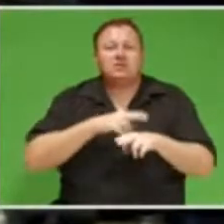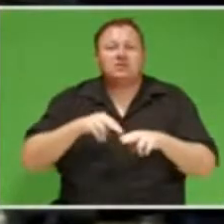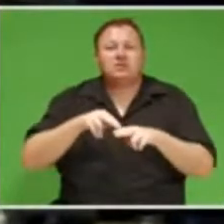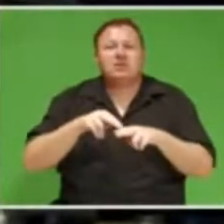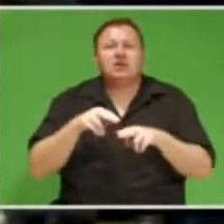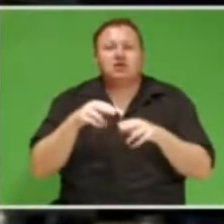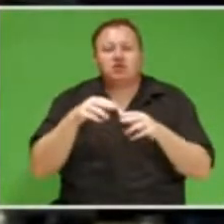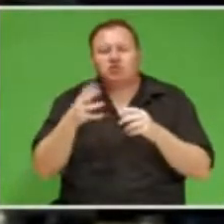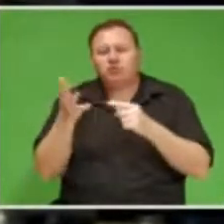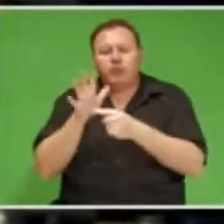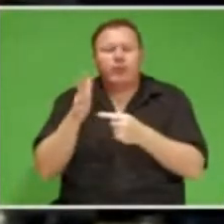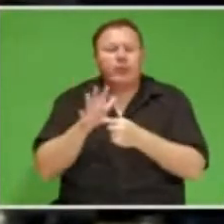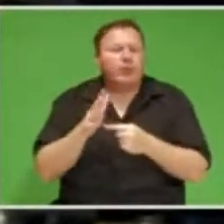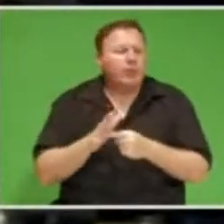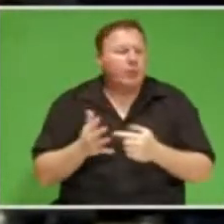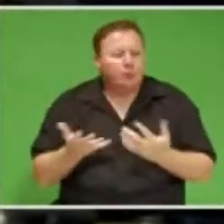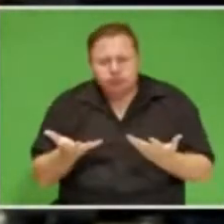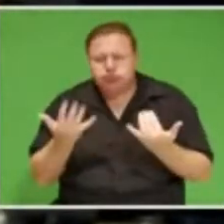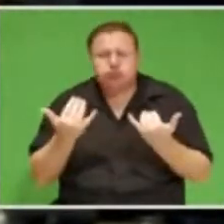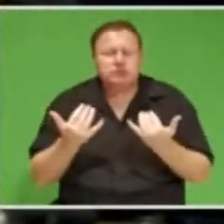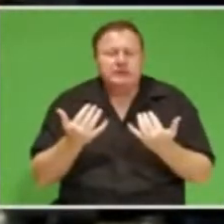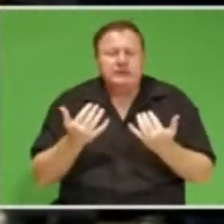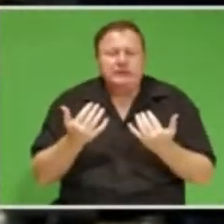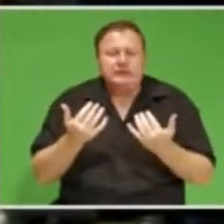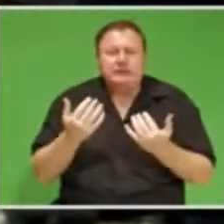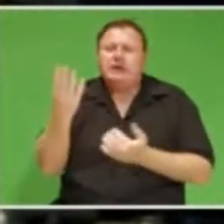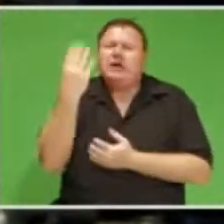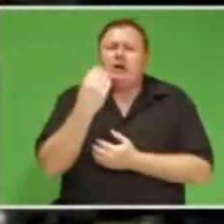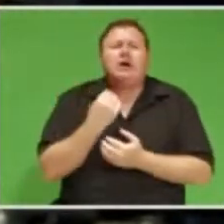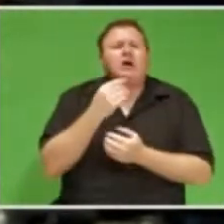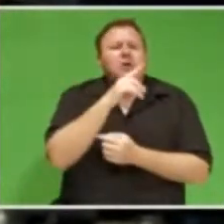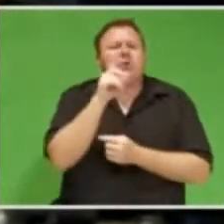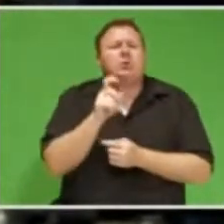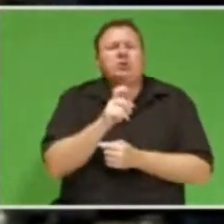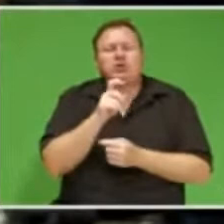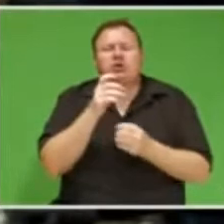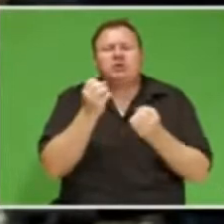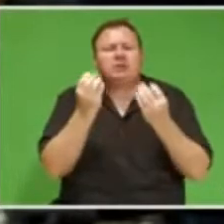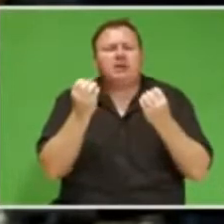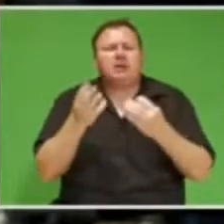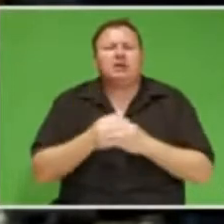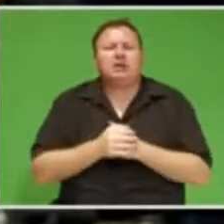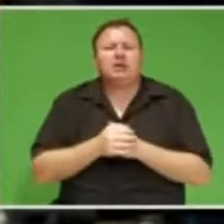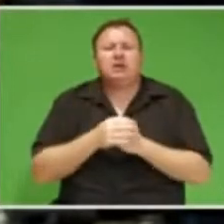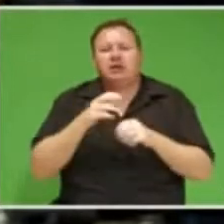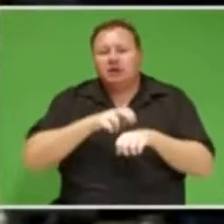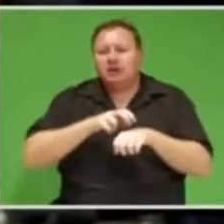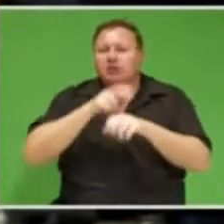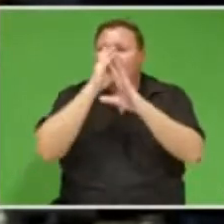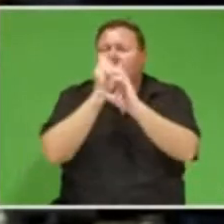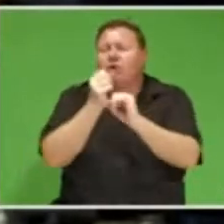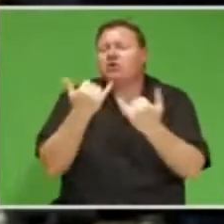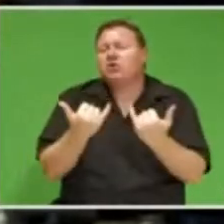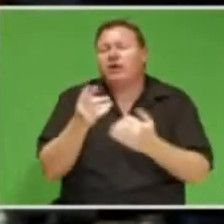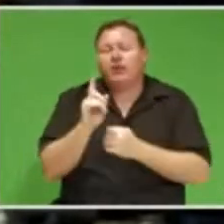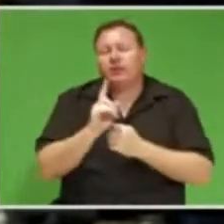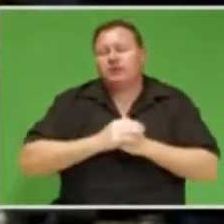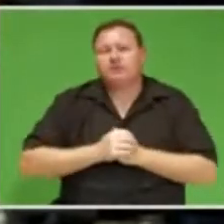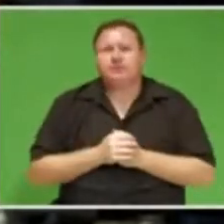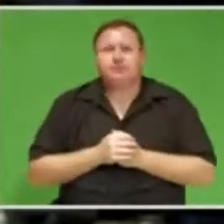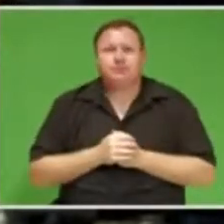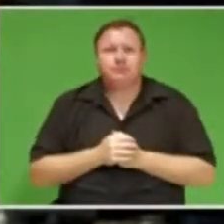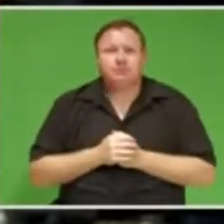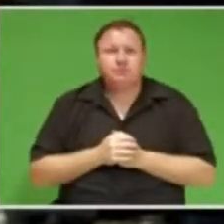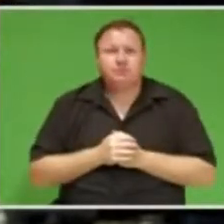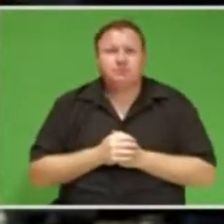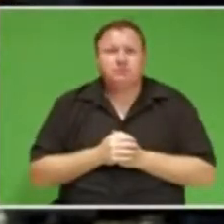ourselves a number of questions, but the one I want to focus on today is